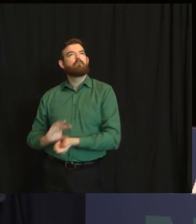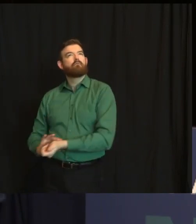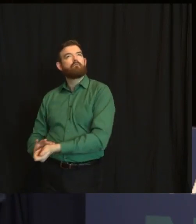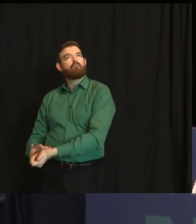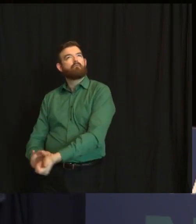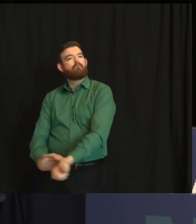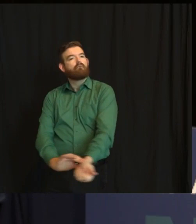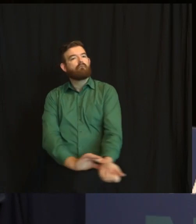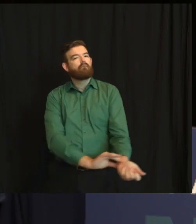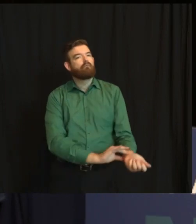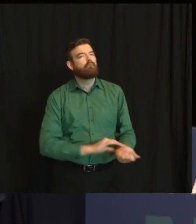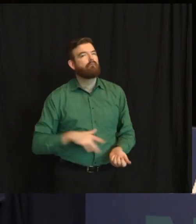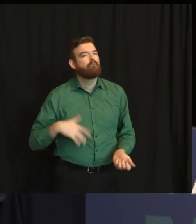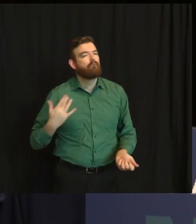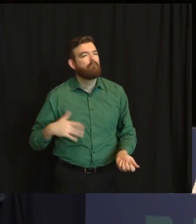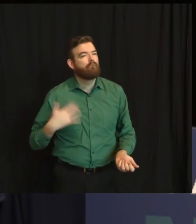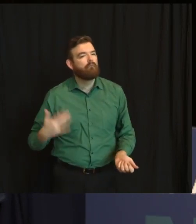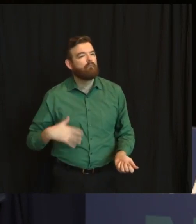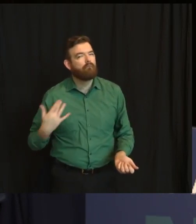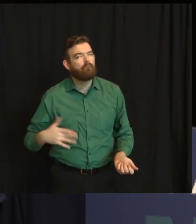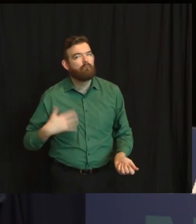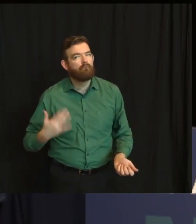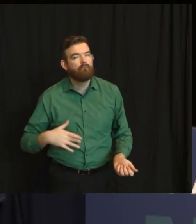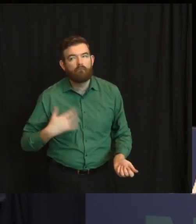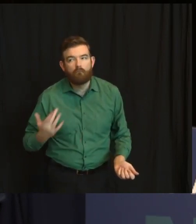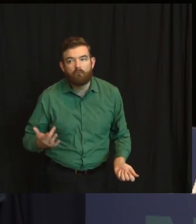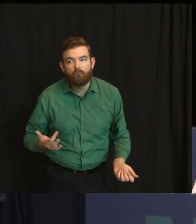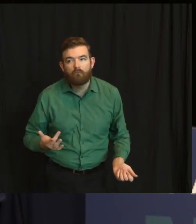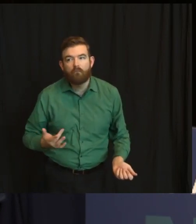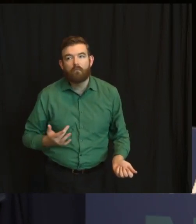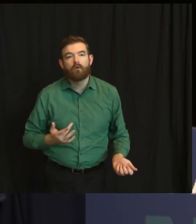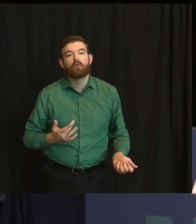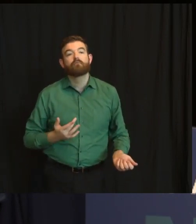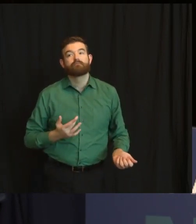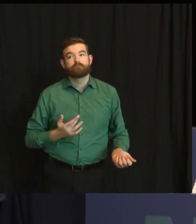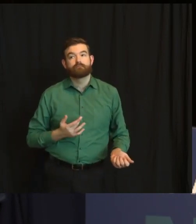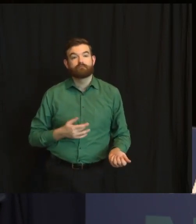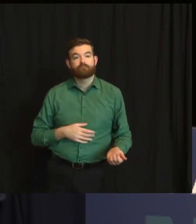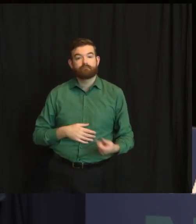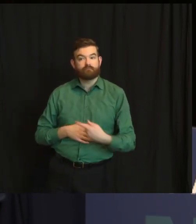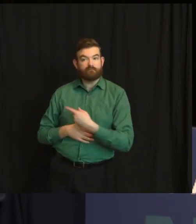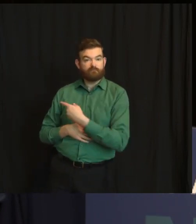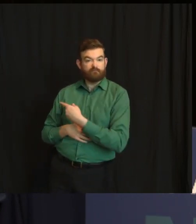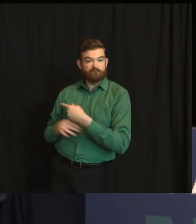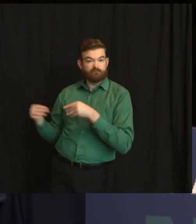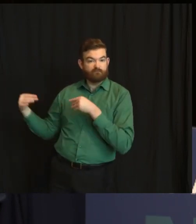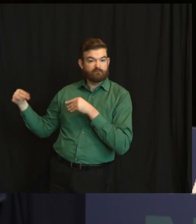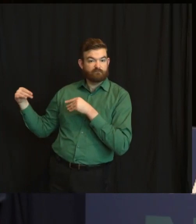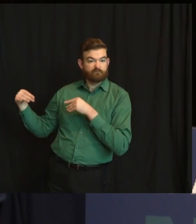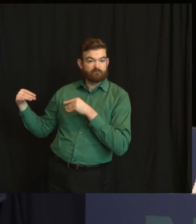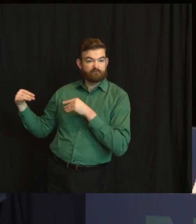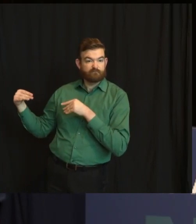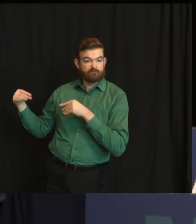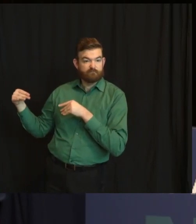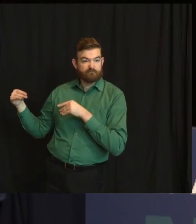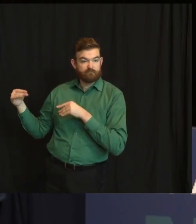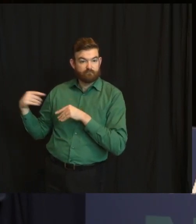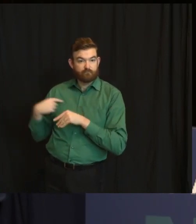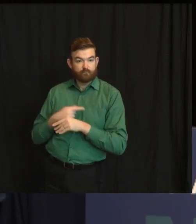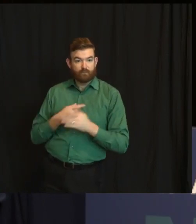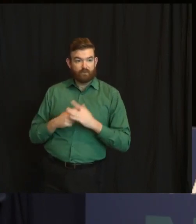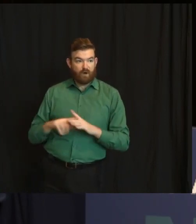what we're looking at right now. So, you know, this is kind of our baseline here. We peaked up very quickly to a very high level at